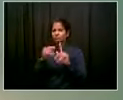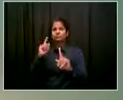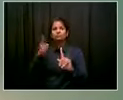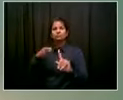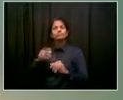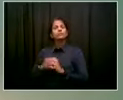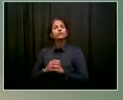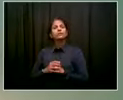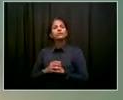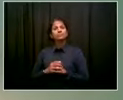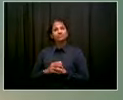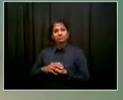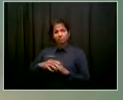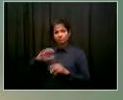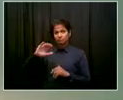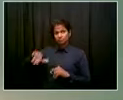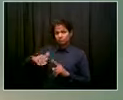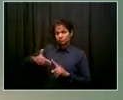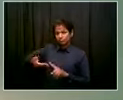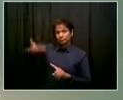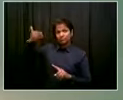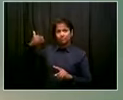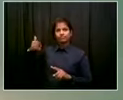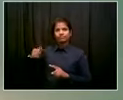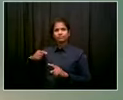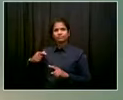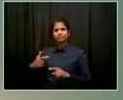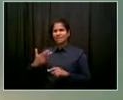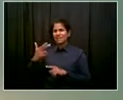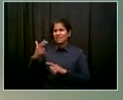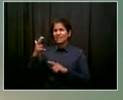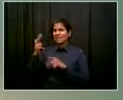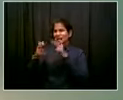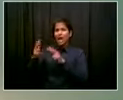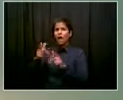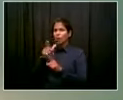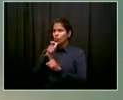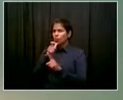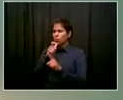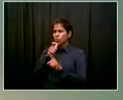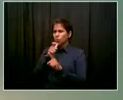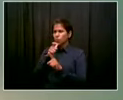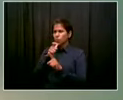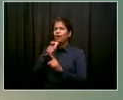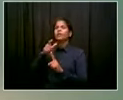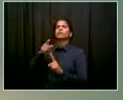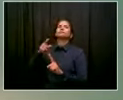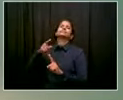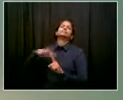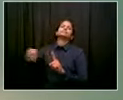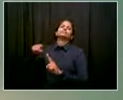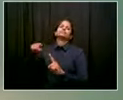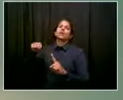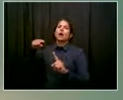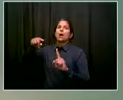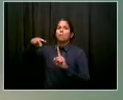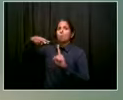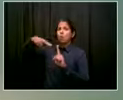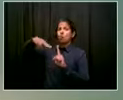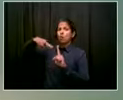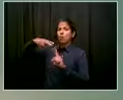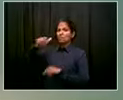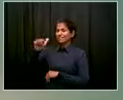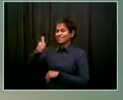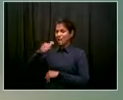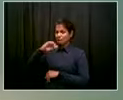2020 and when the pandemic started and we don't see a necessary signs on that it's slowing down and there are only indicators as the